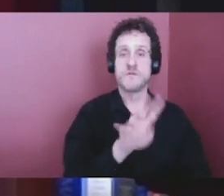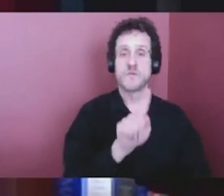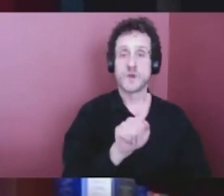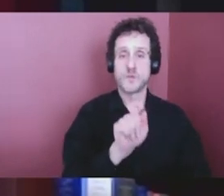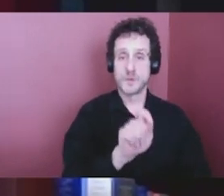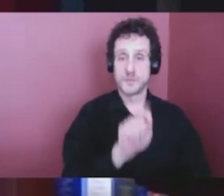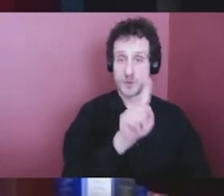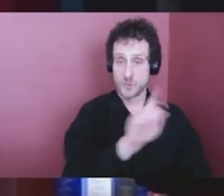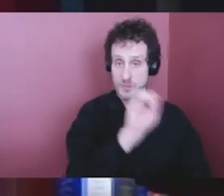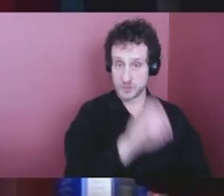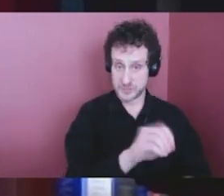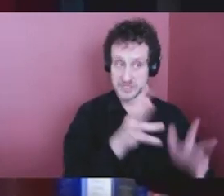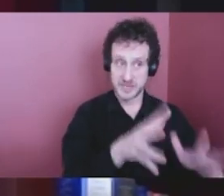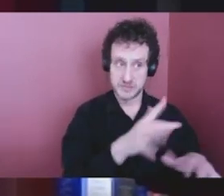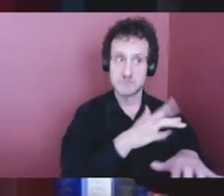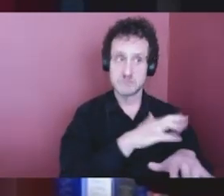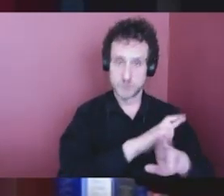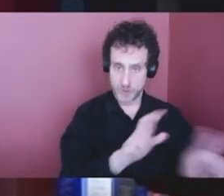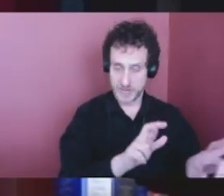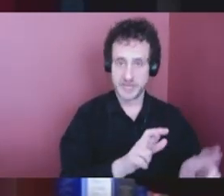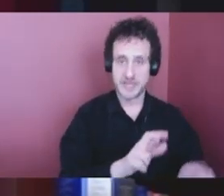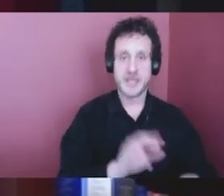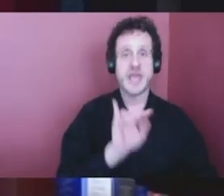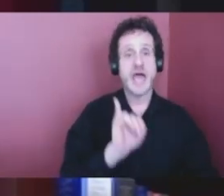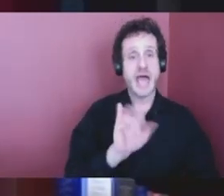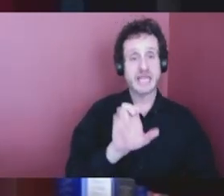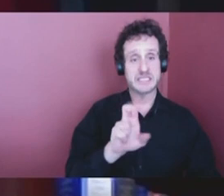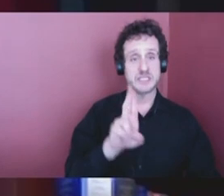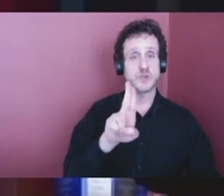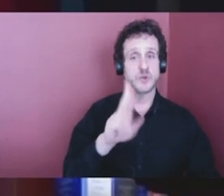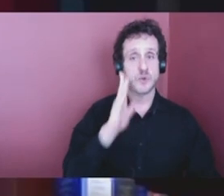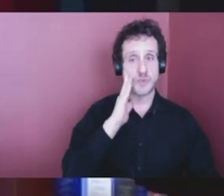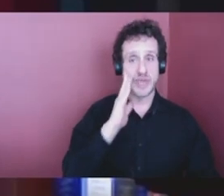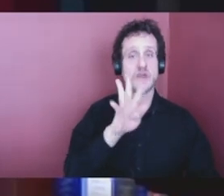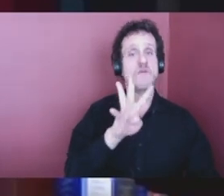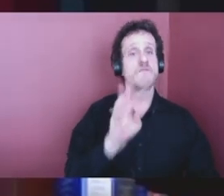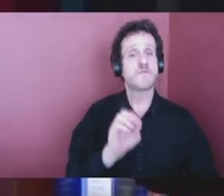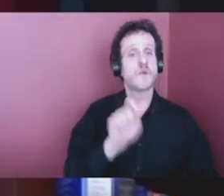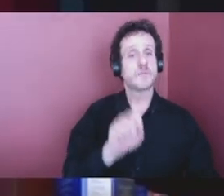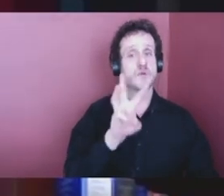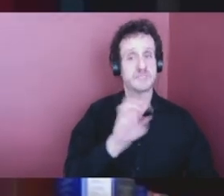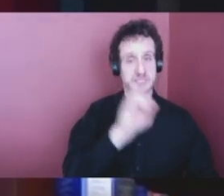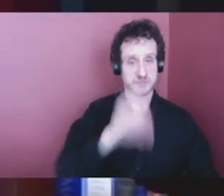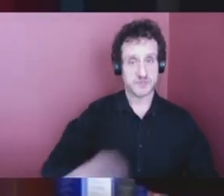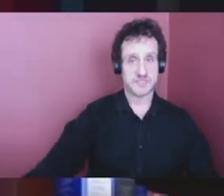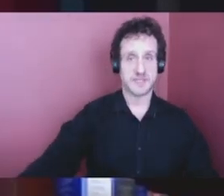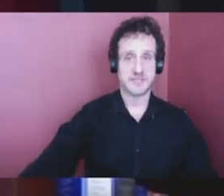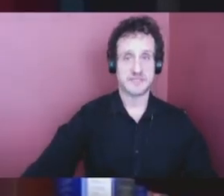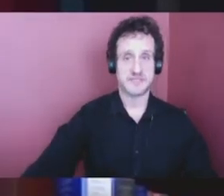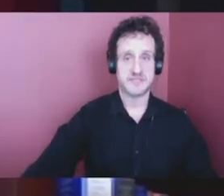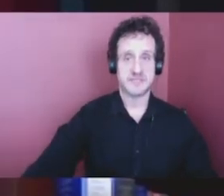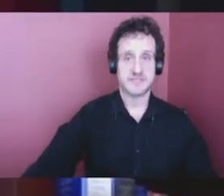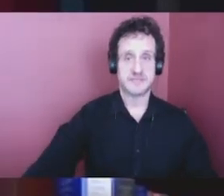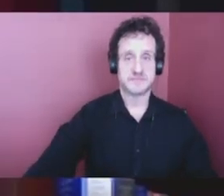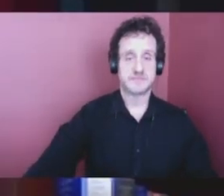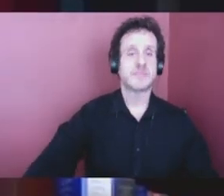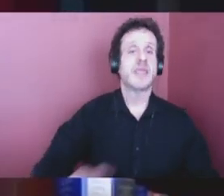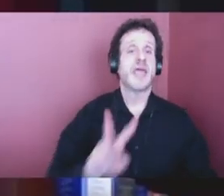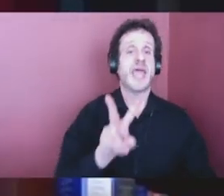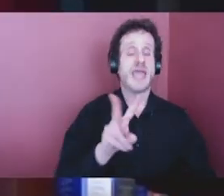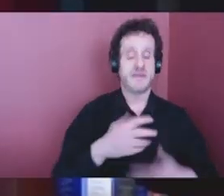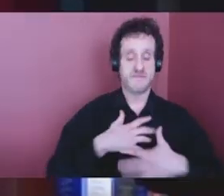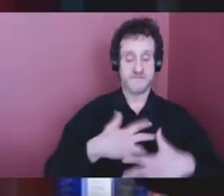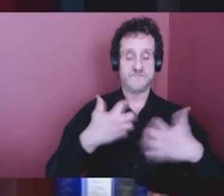41.1%. ICU bed availability was 40.6%, and ventilator availability was